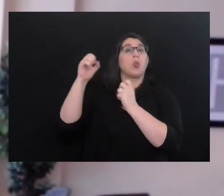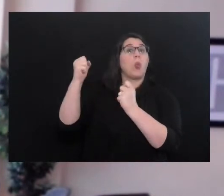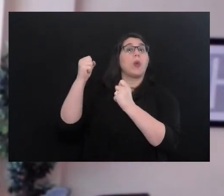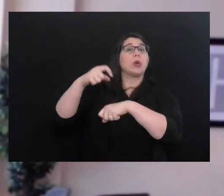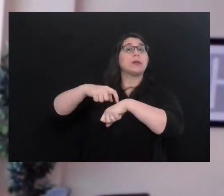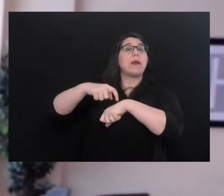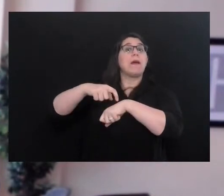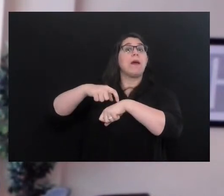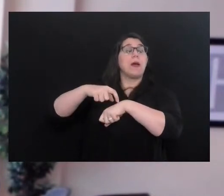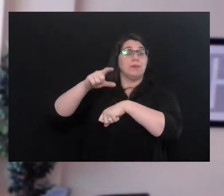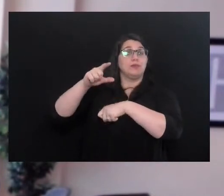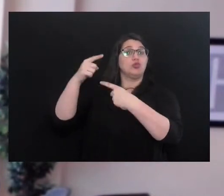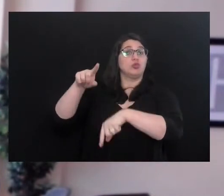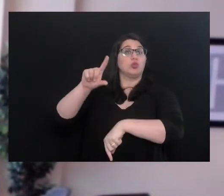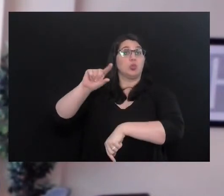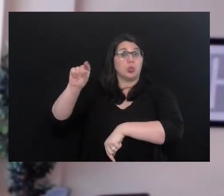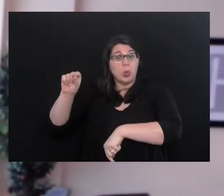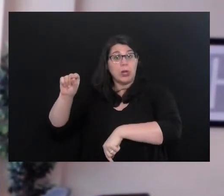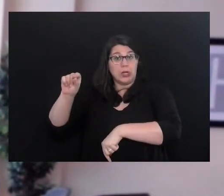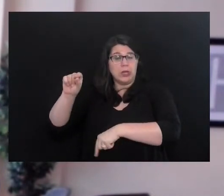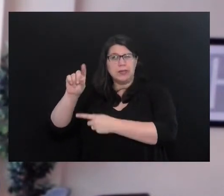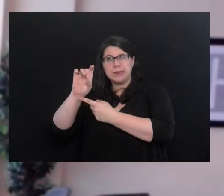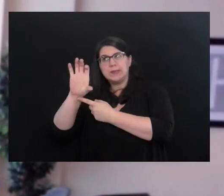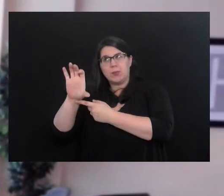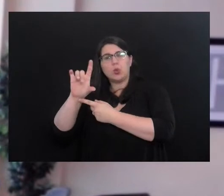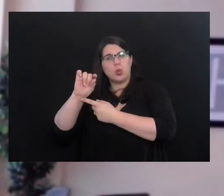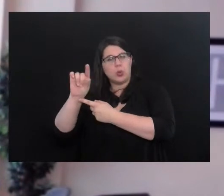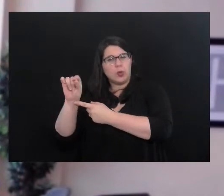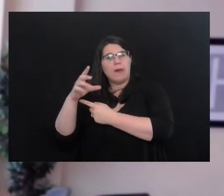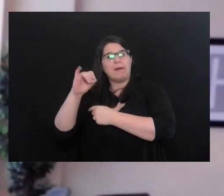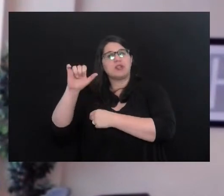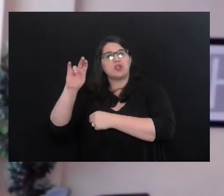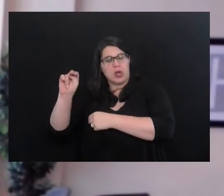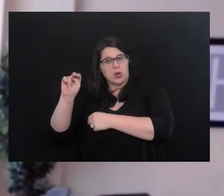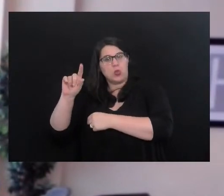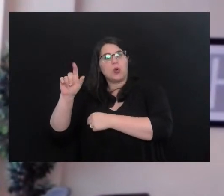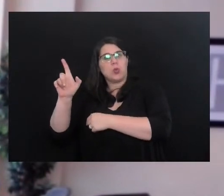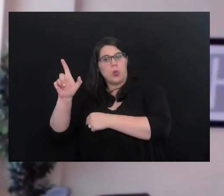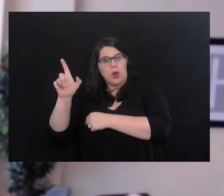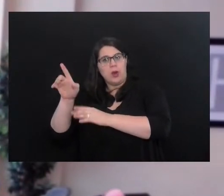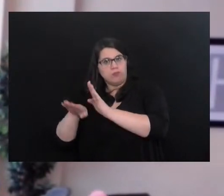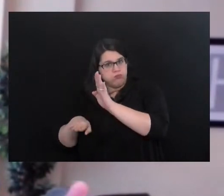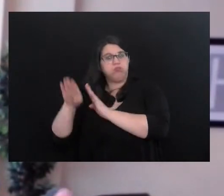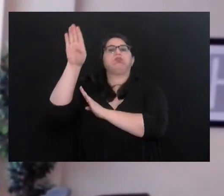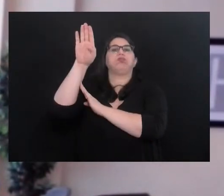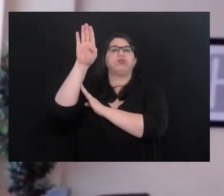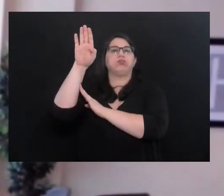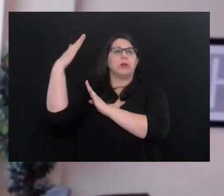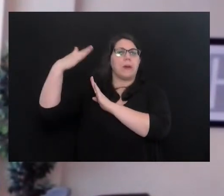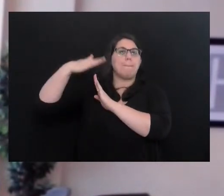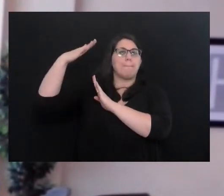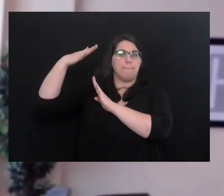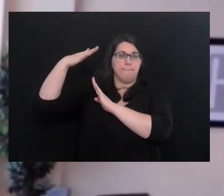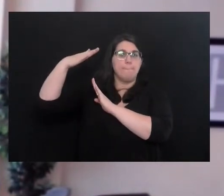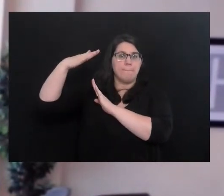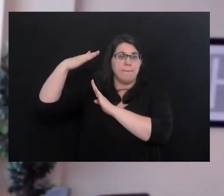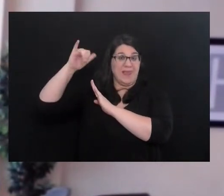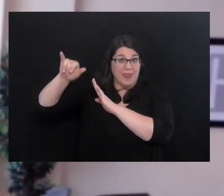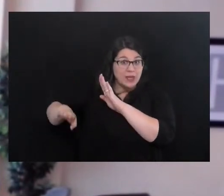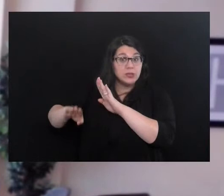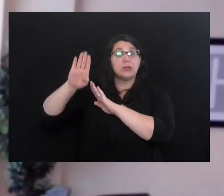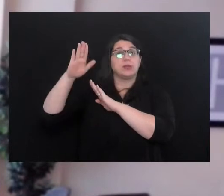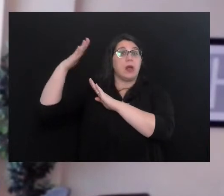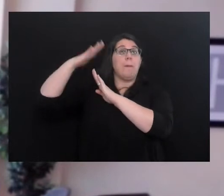of 2020, end of December, to 2021, January. And that peak ended up having, I'm reading